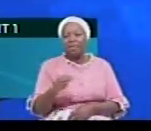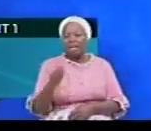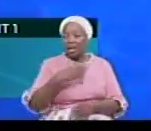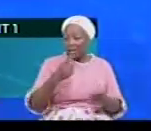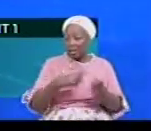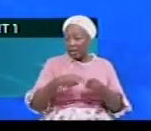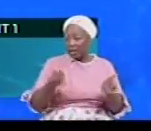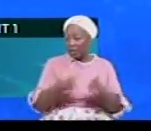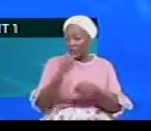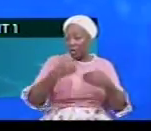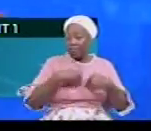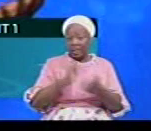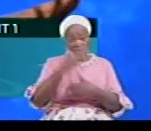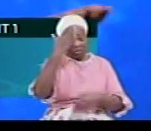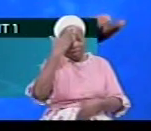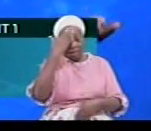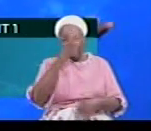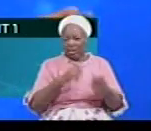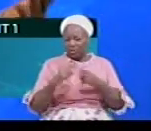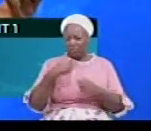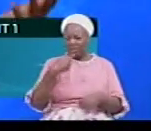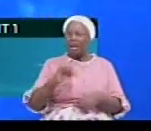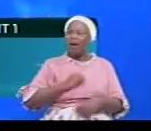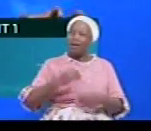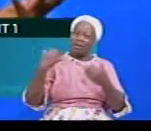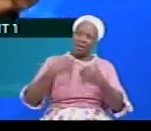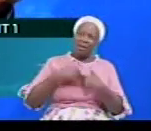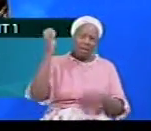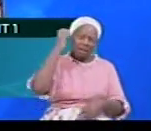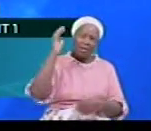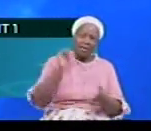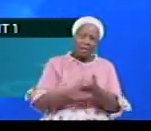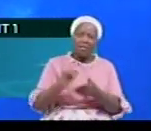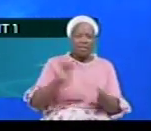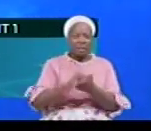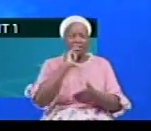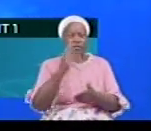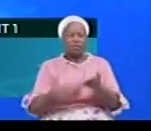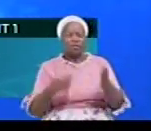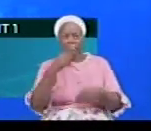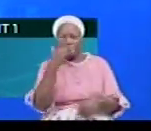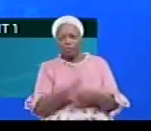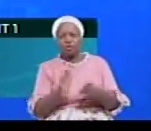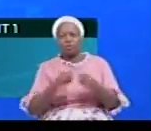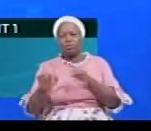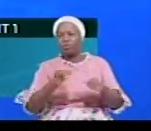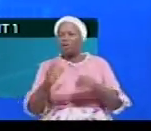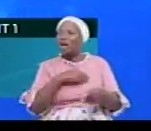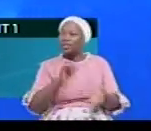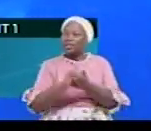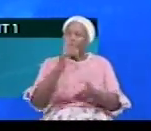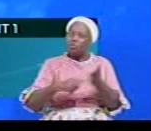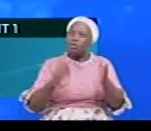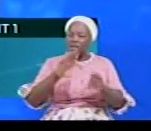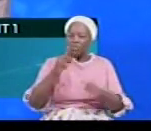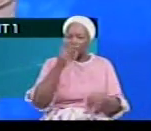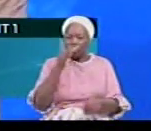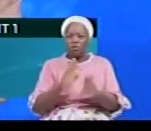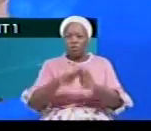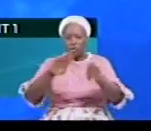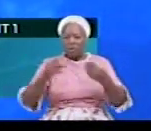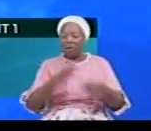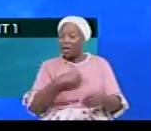the knowledge, and then you say, I hear that, that is what he will do, that is what he will give, and then with